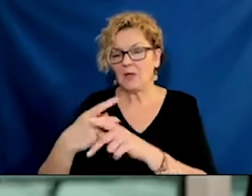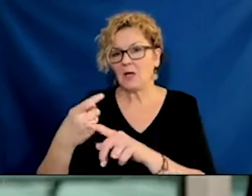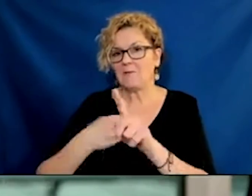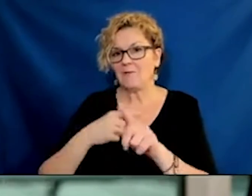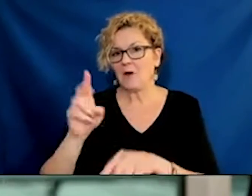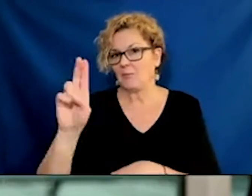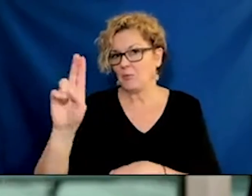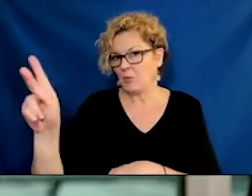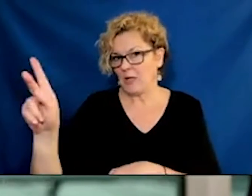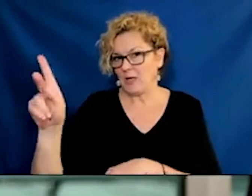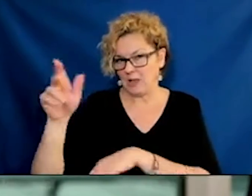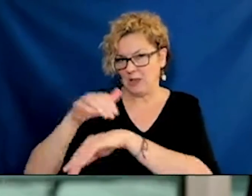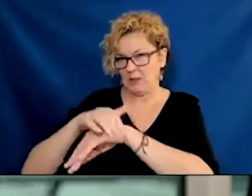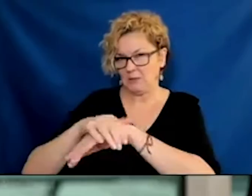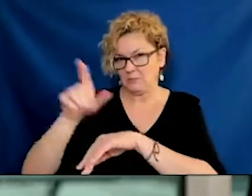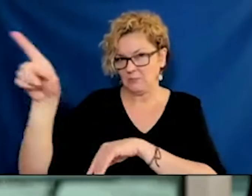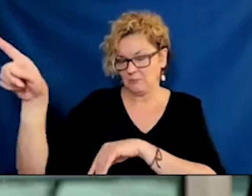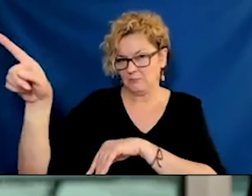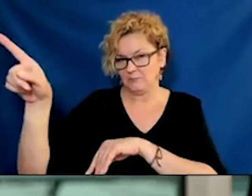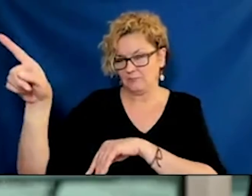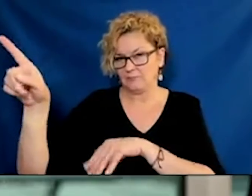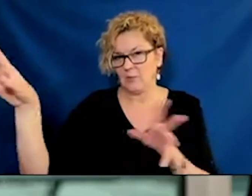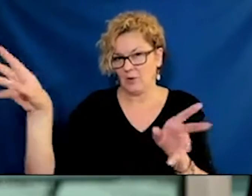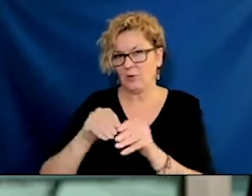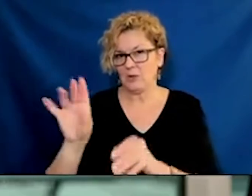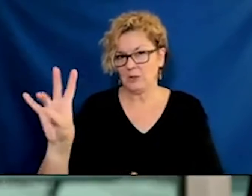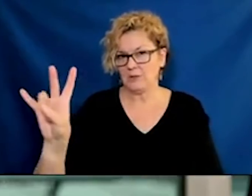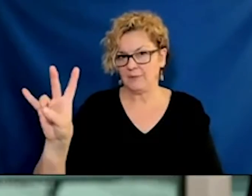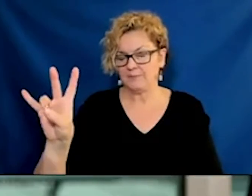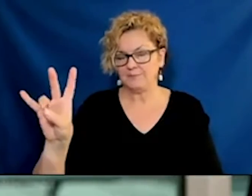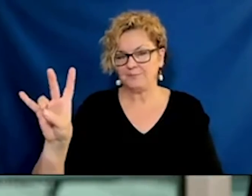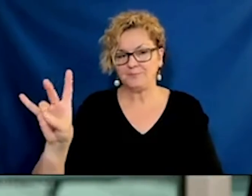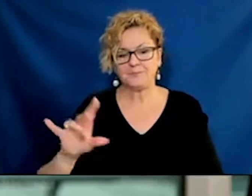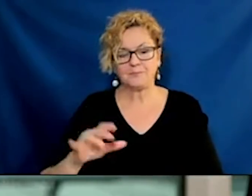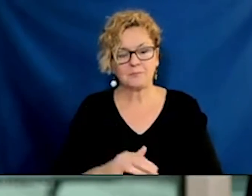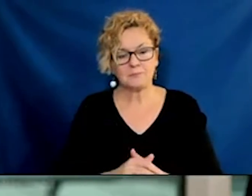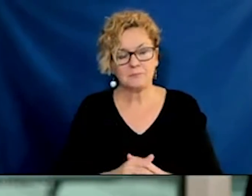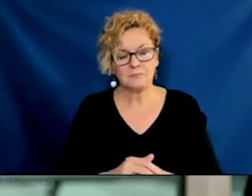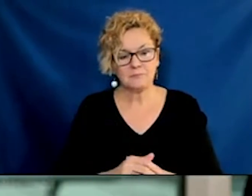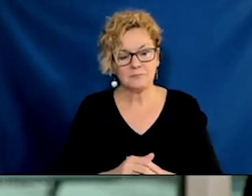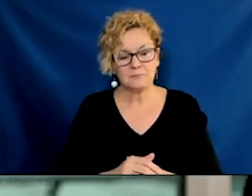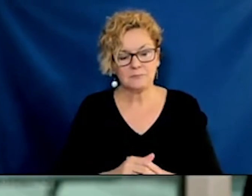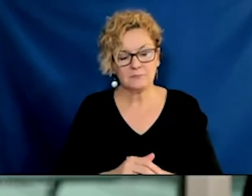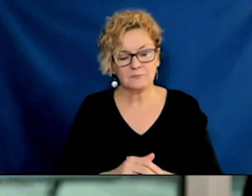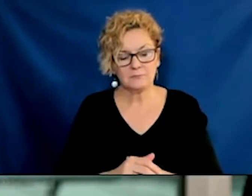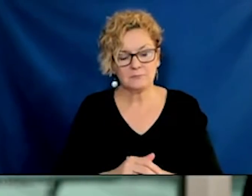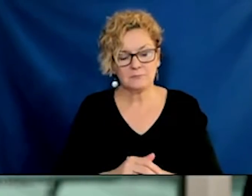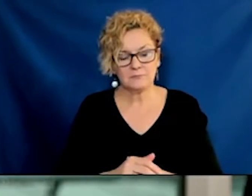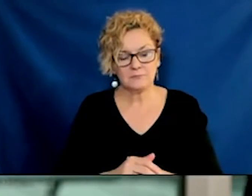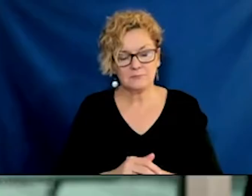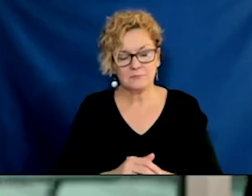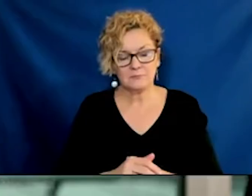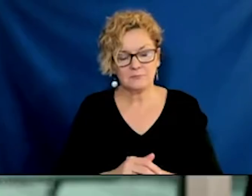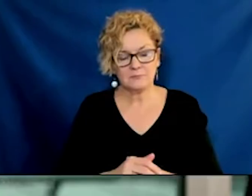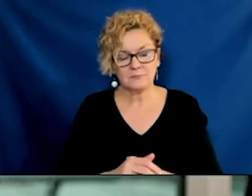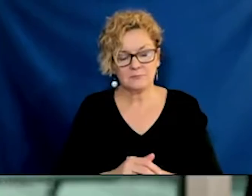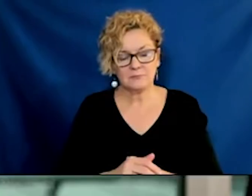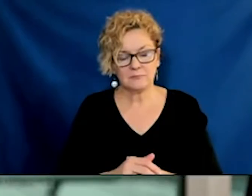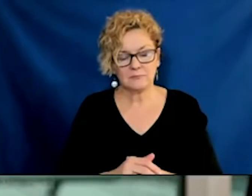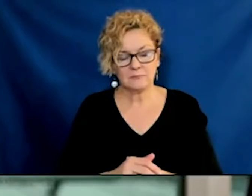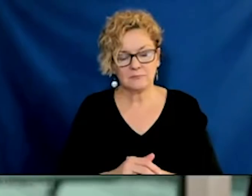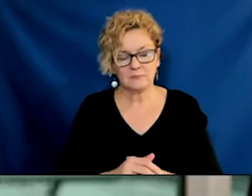are not associated with travel. And we are continuing an investigation. We have not seen any